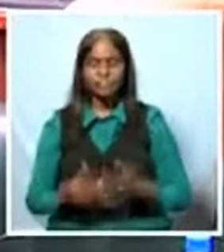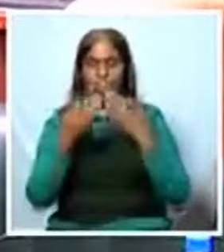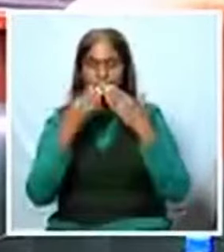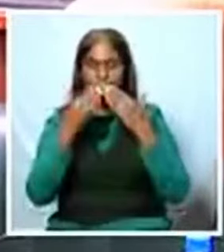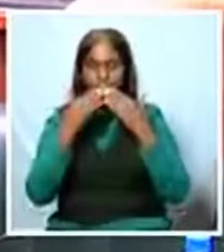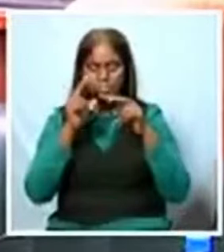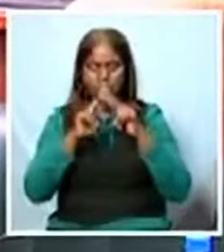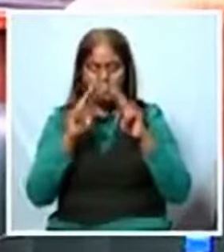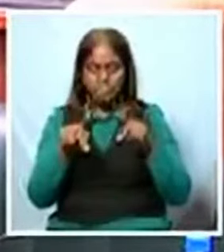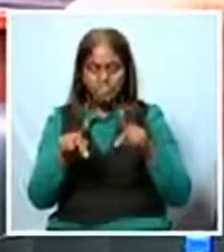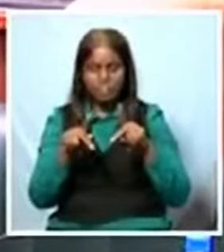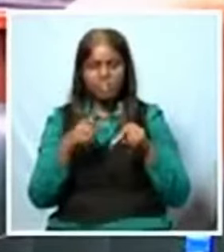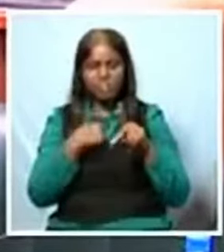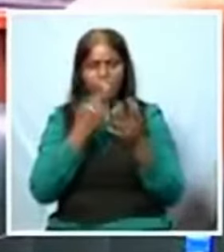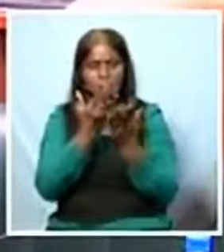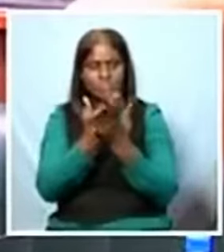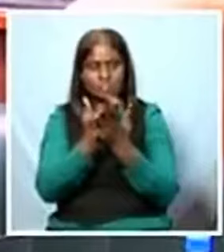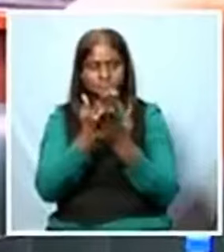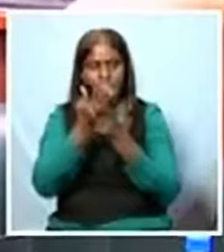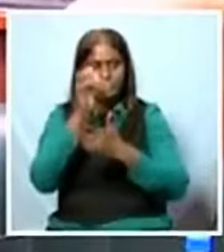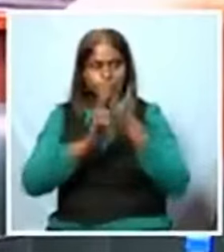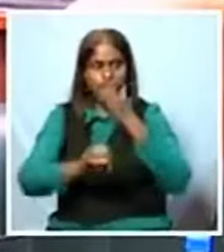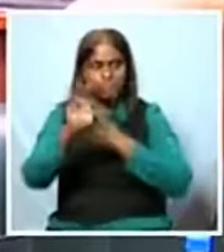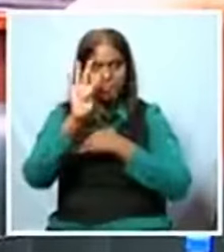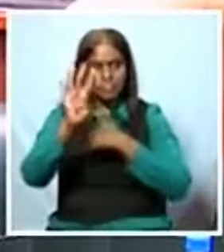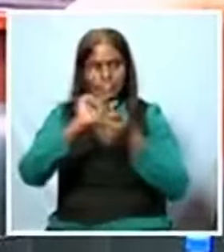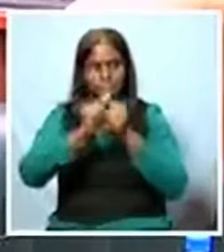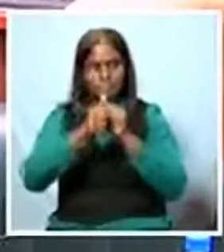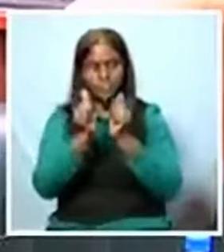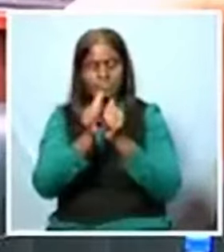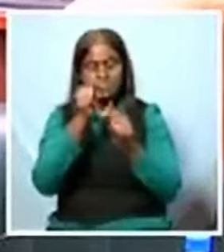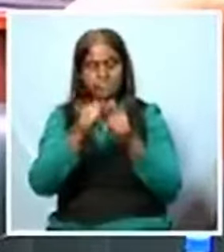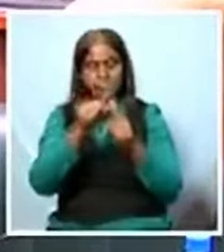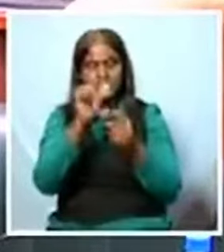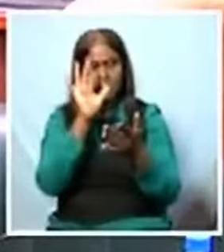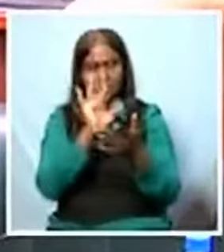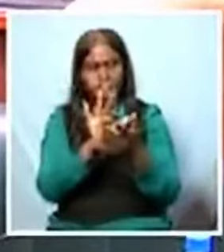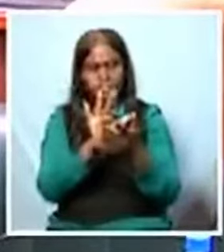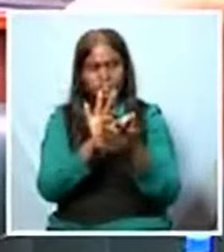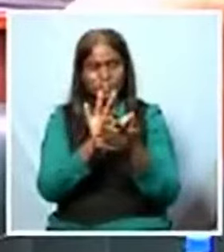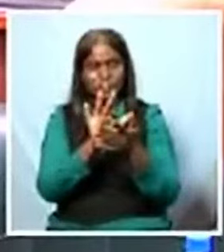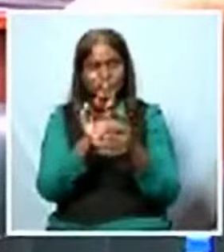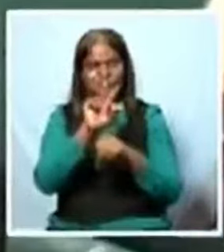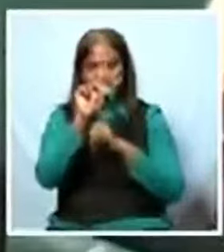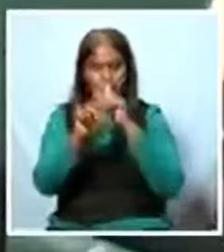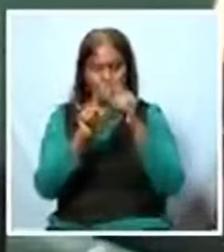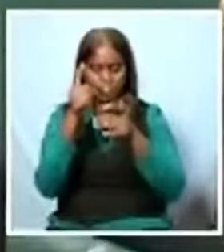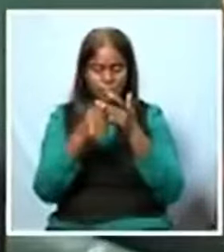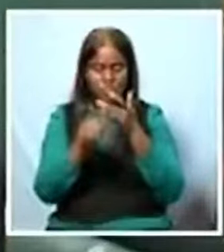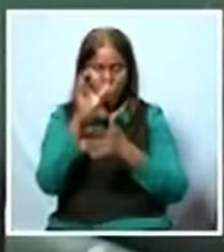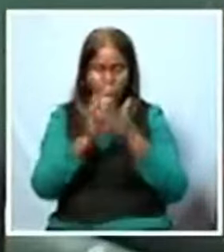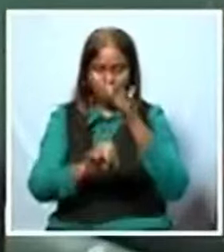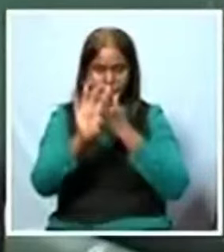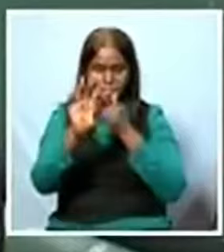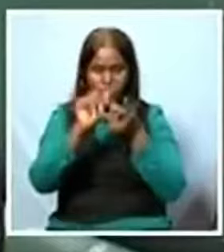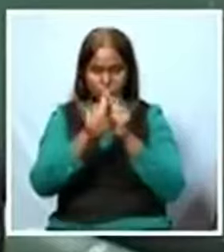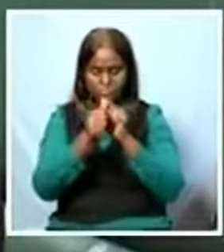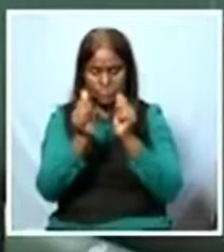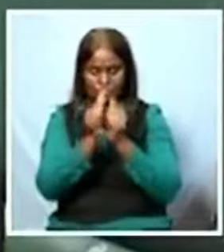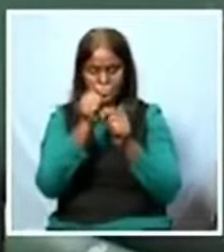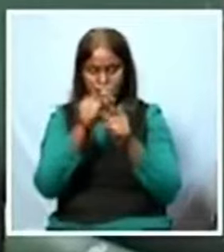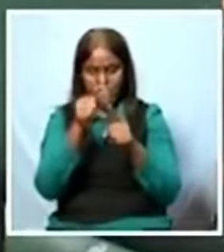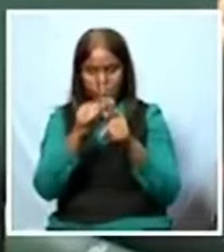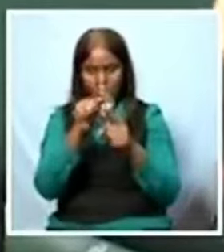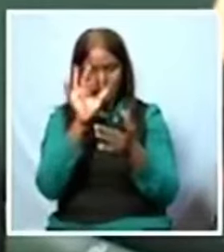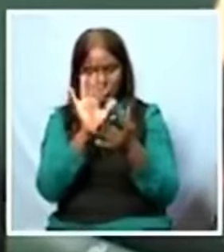Chairperson, I beg to move that Clause 4 be amended with words as circulated. The question is that Clause 4 be amended with words